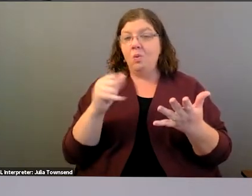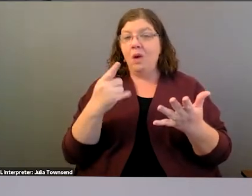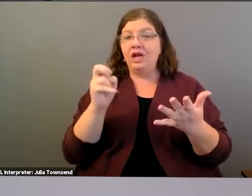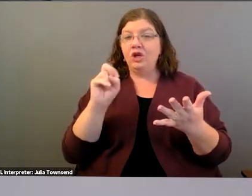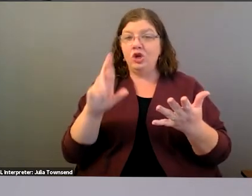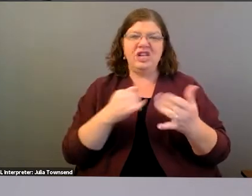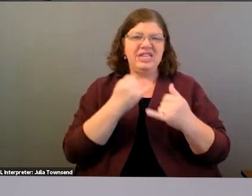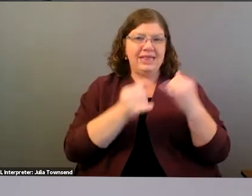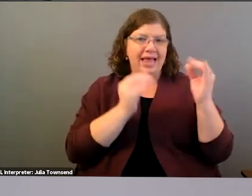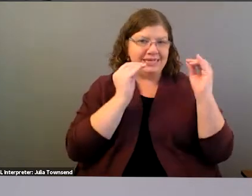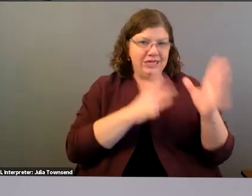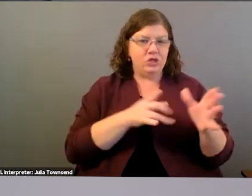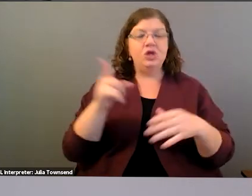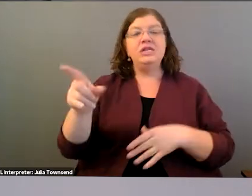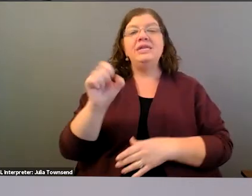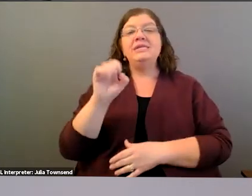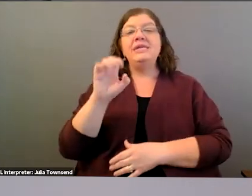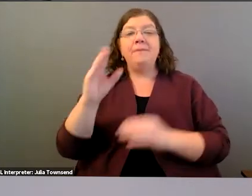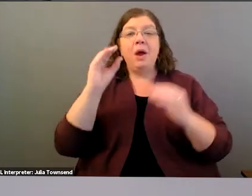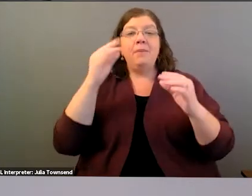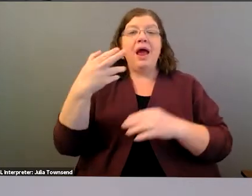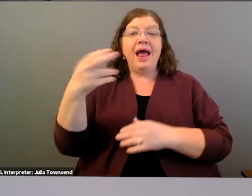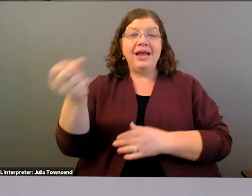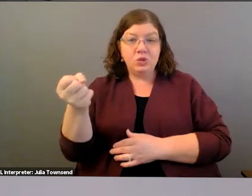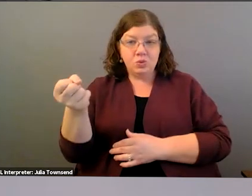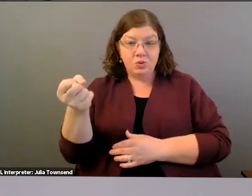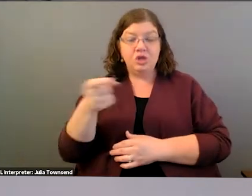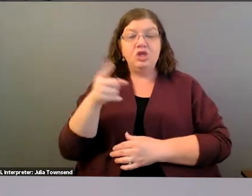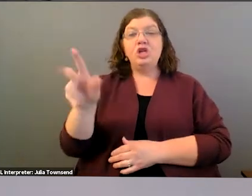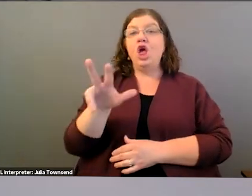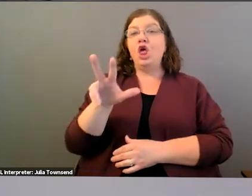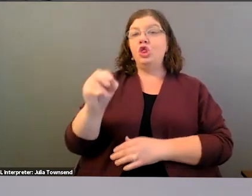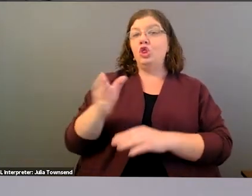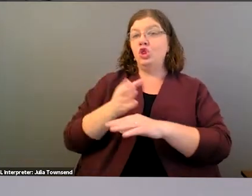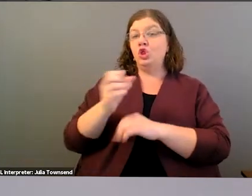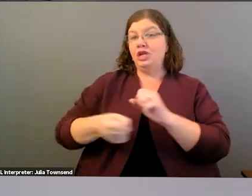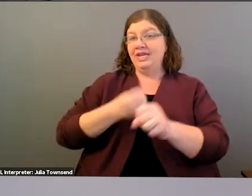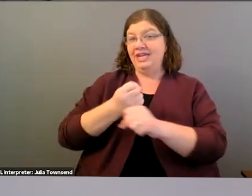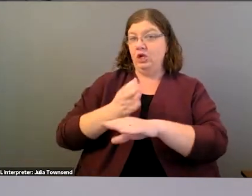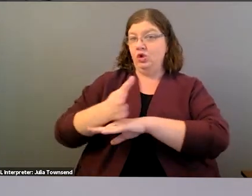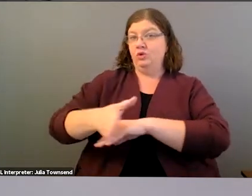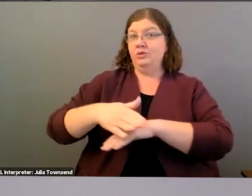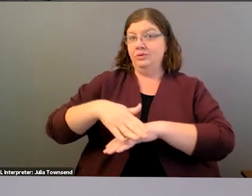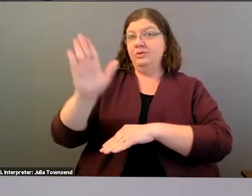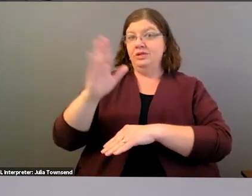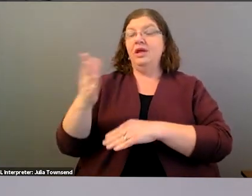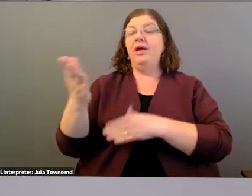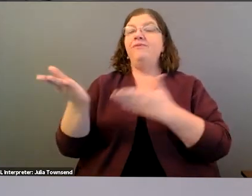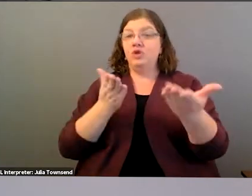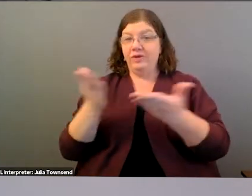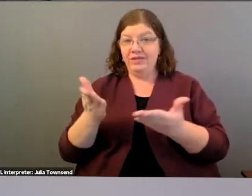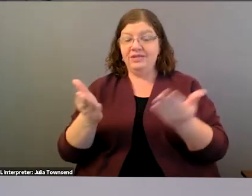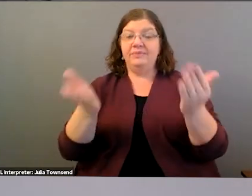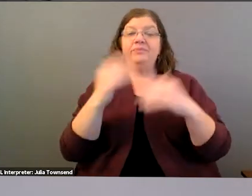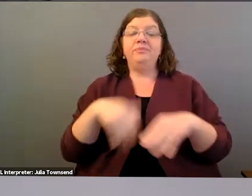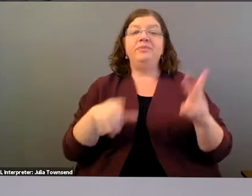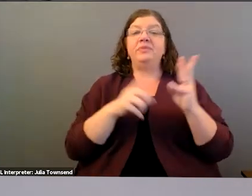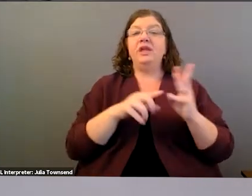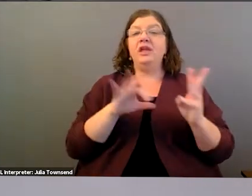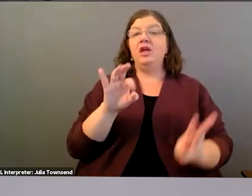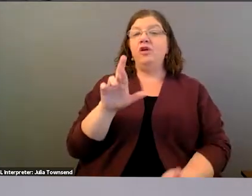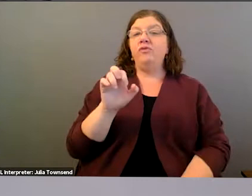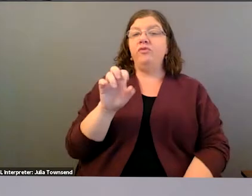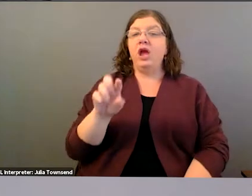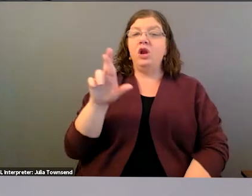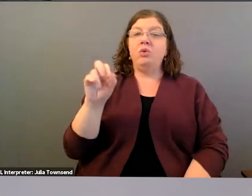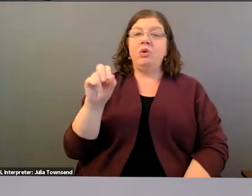teacher. She's at Santa Barbara High School, and she has 30+ years of service to the district. Also retiring is Fred Razzo, who